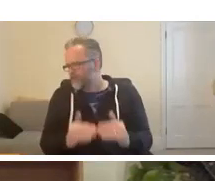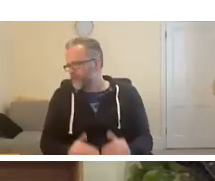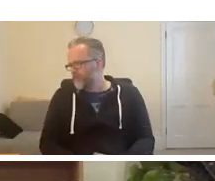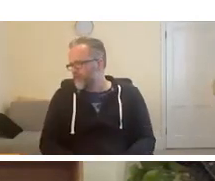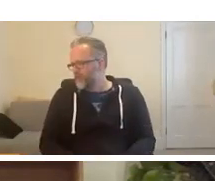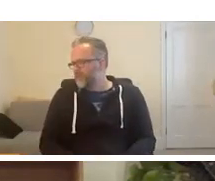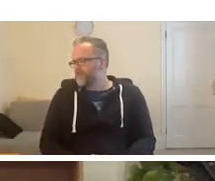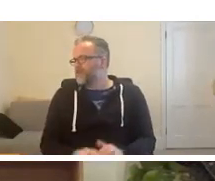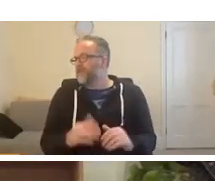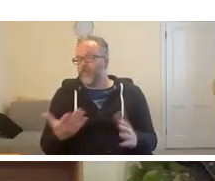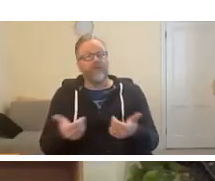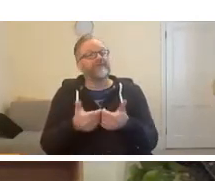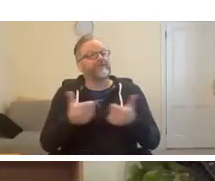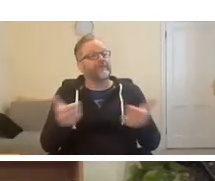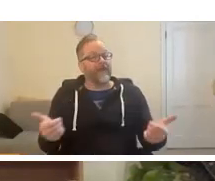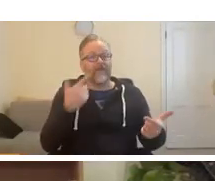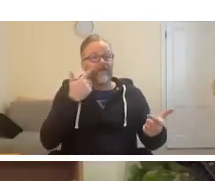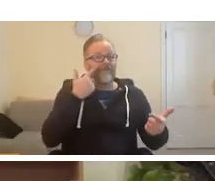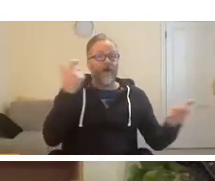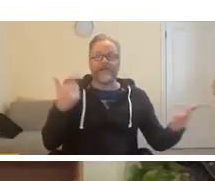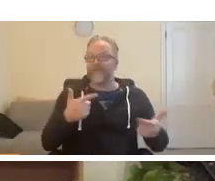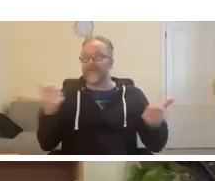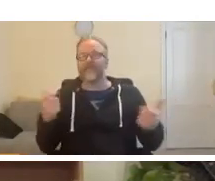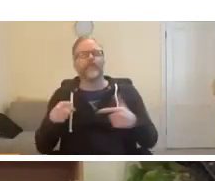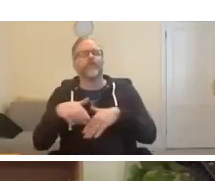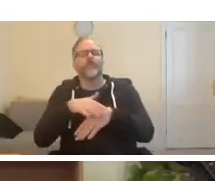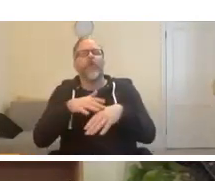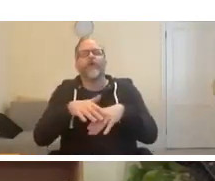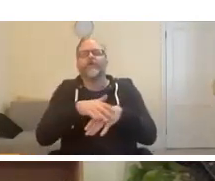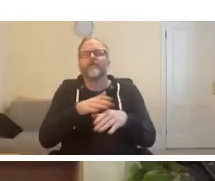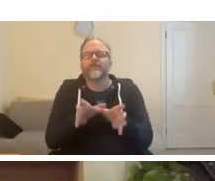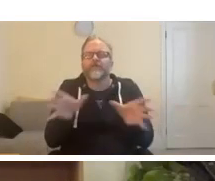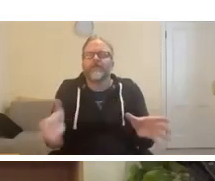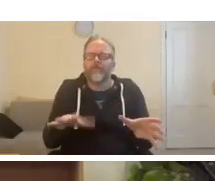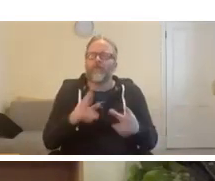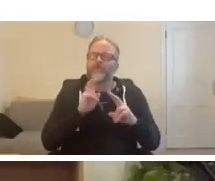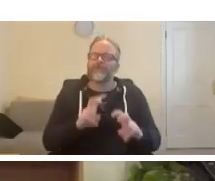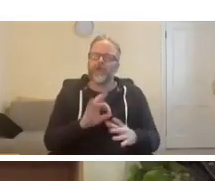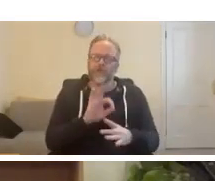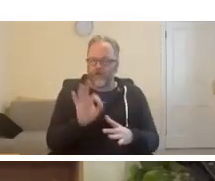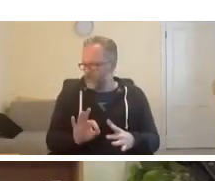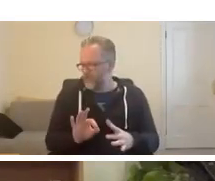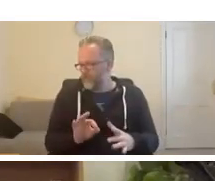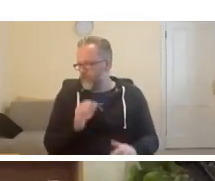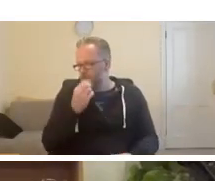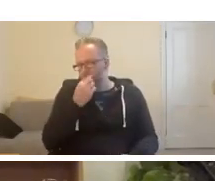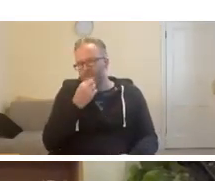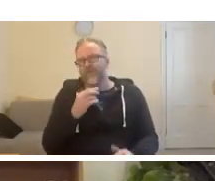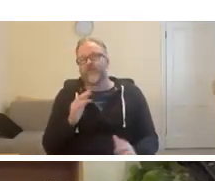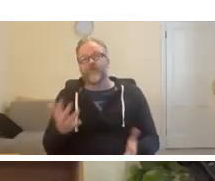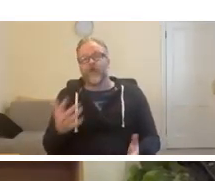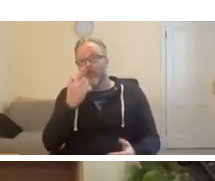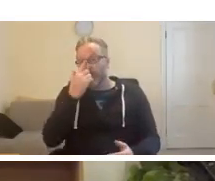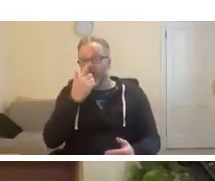And so we split the findings out into those nuances of the research question. So